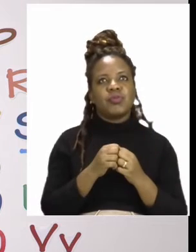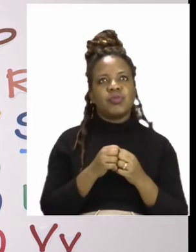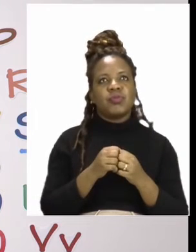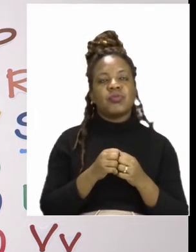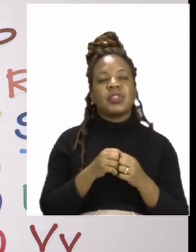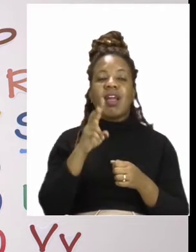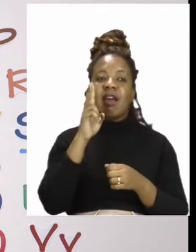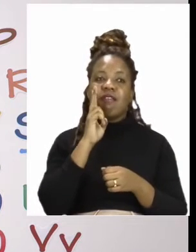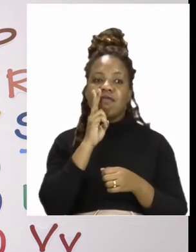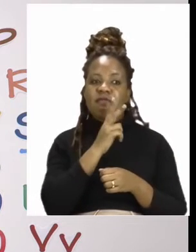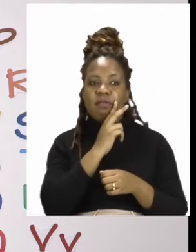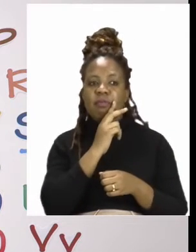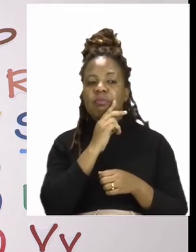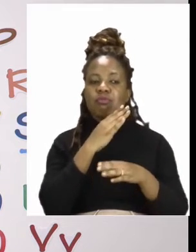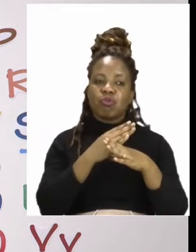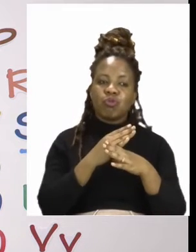a doing word.